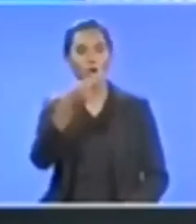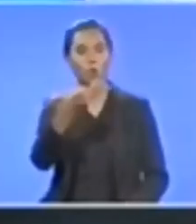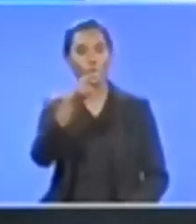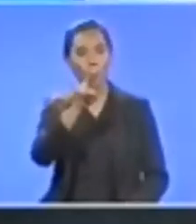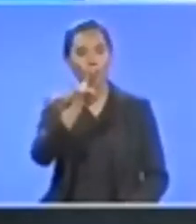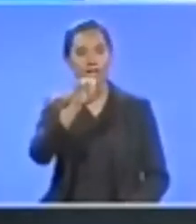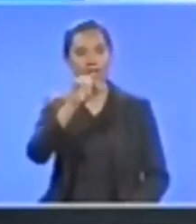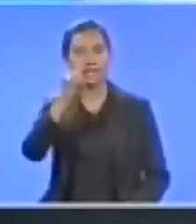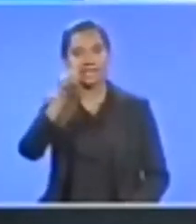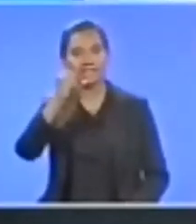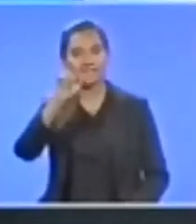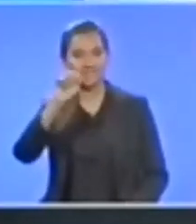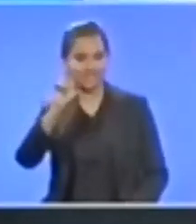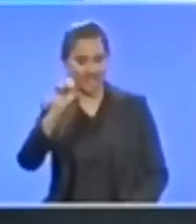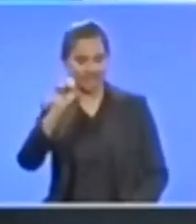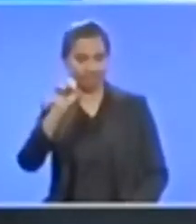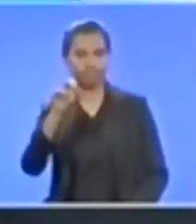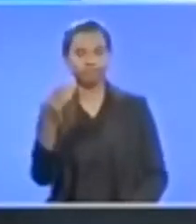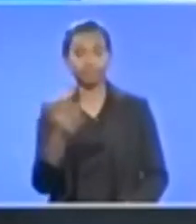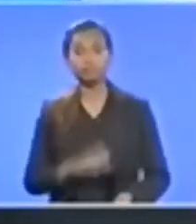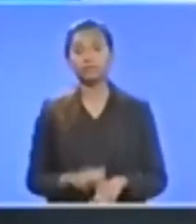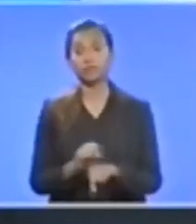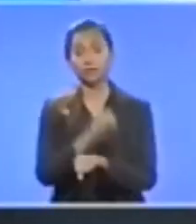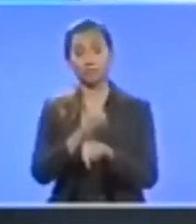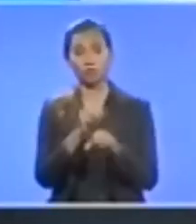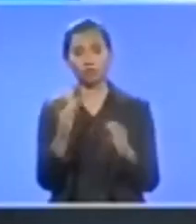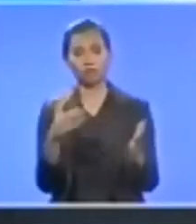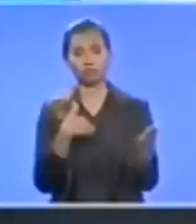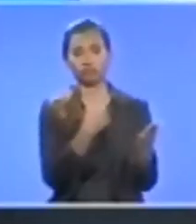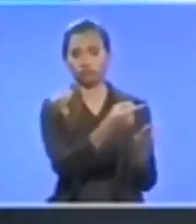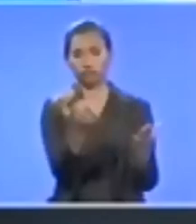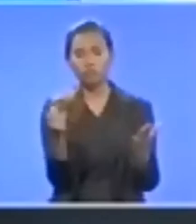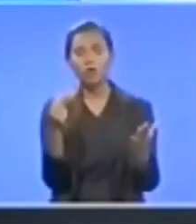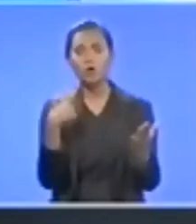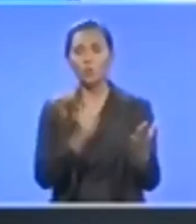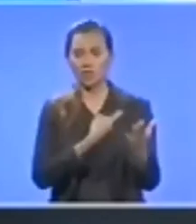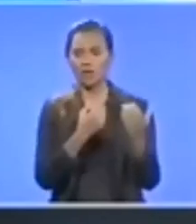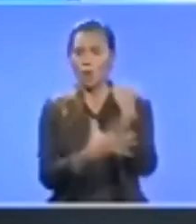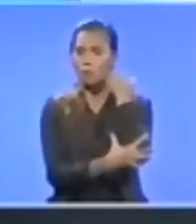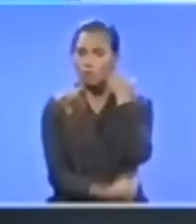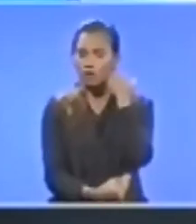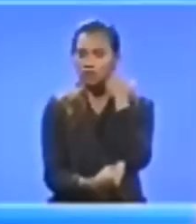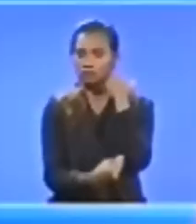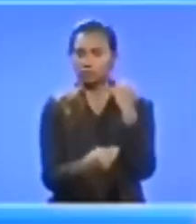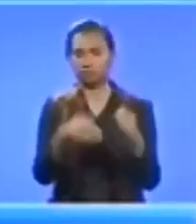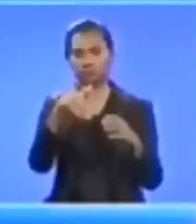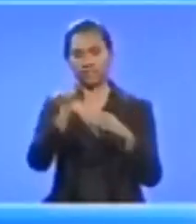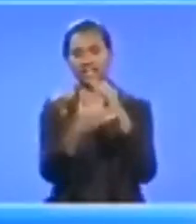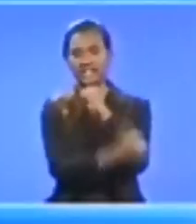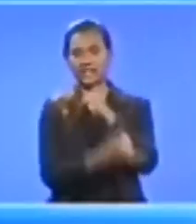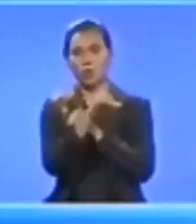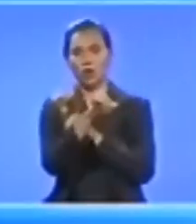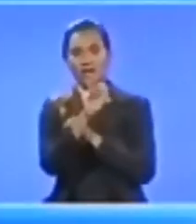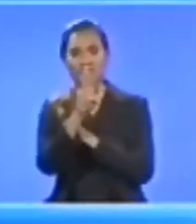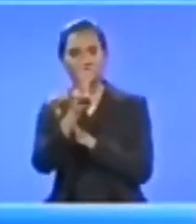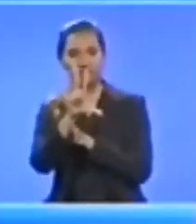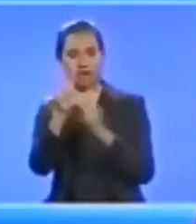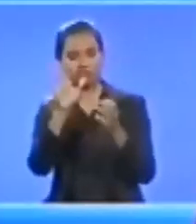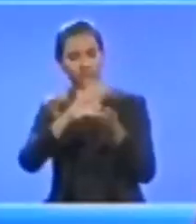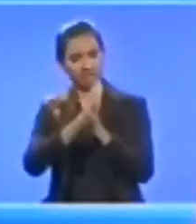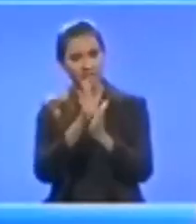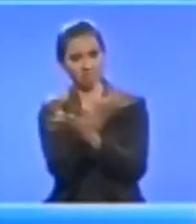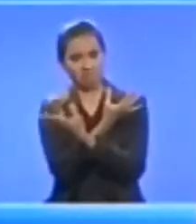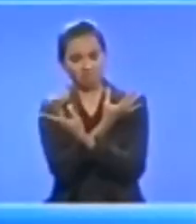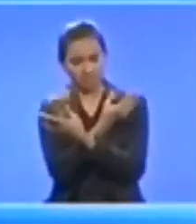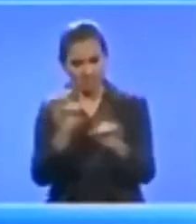Fellow Singaporeans, we were poor when we became independent in 1965. Many of us remember the